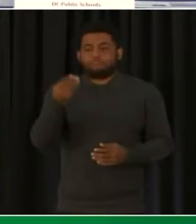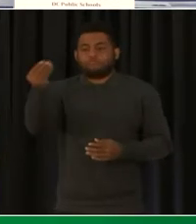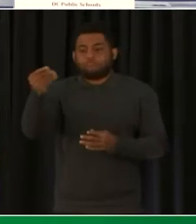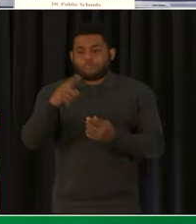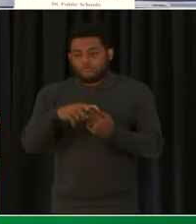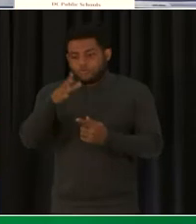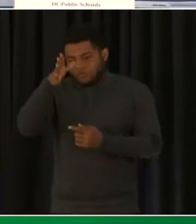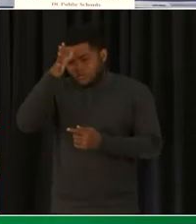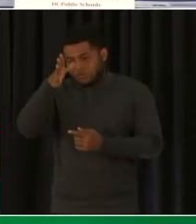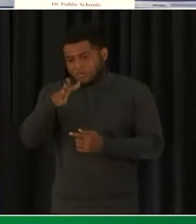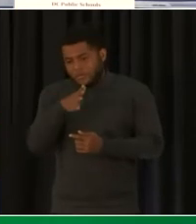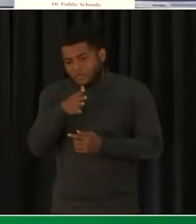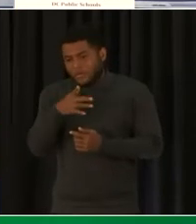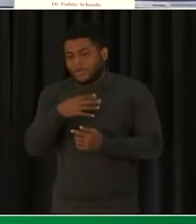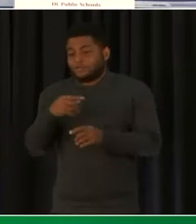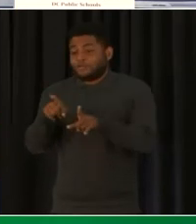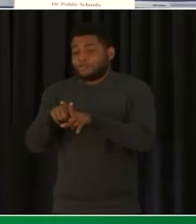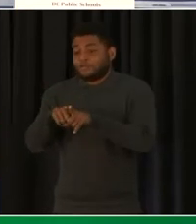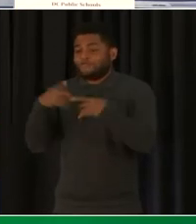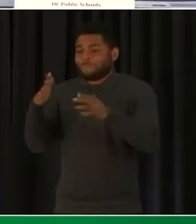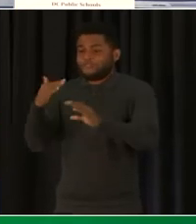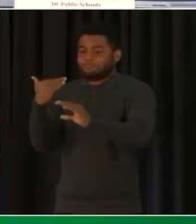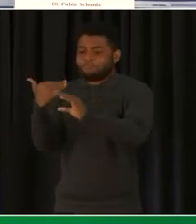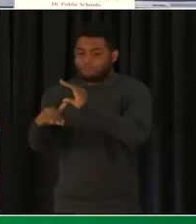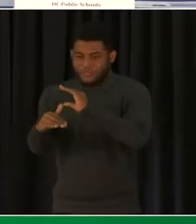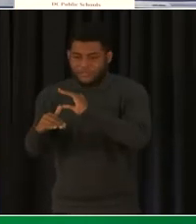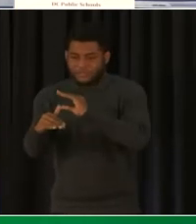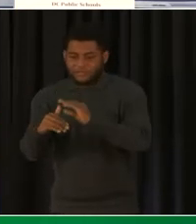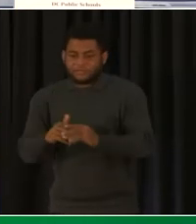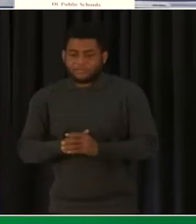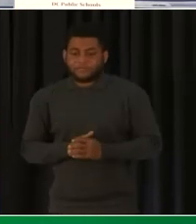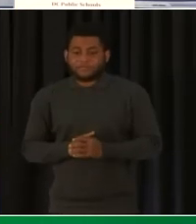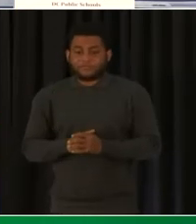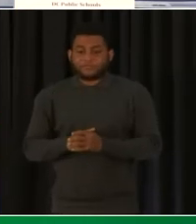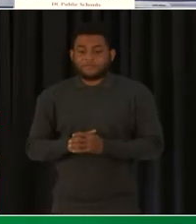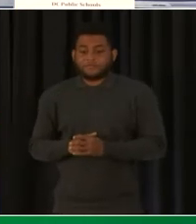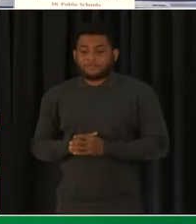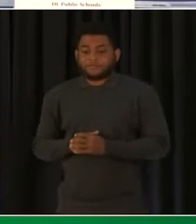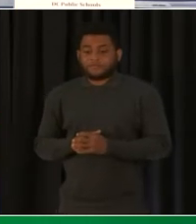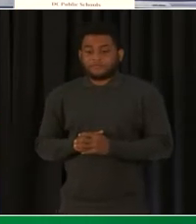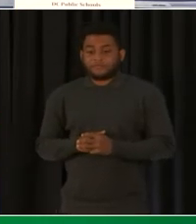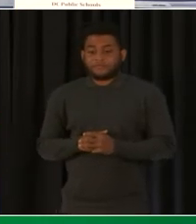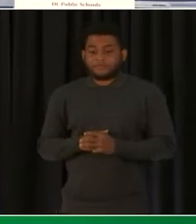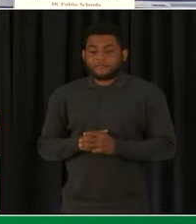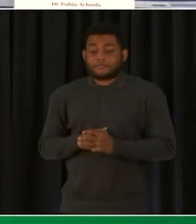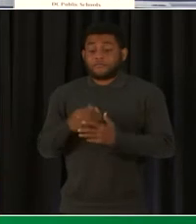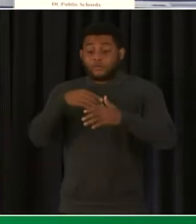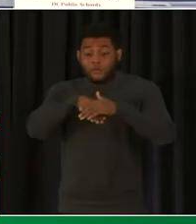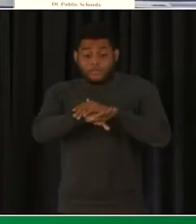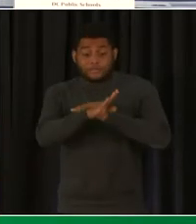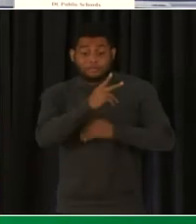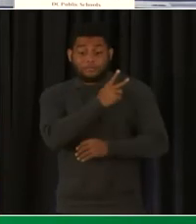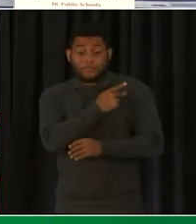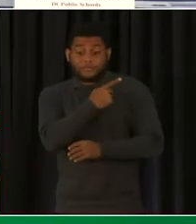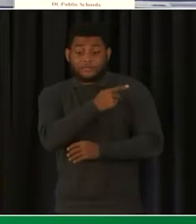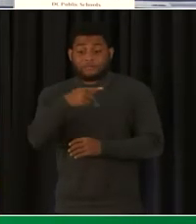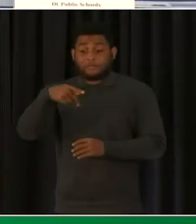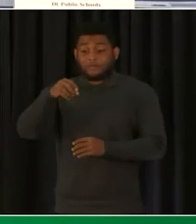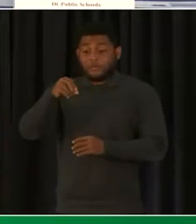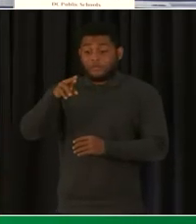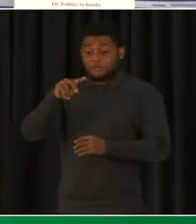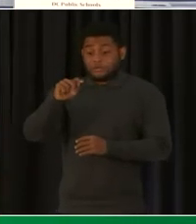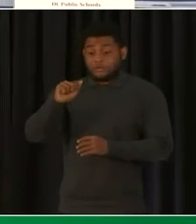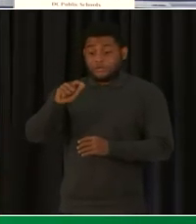information has been emailed to families as well. So you have to go to the patient portal, use the